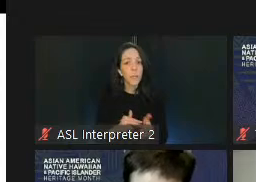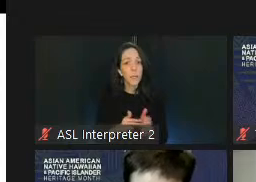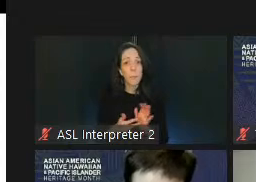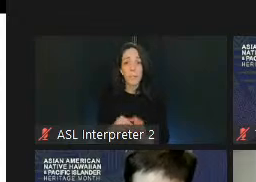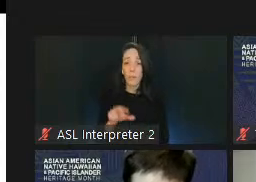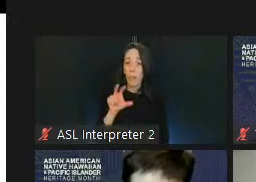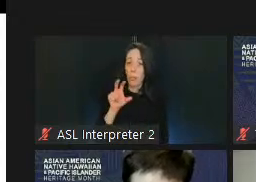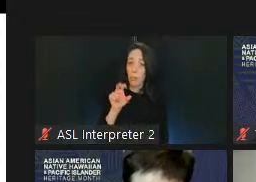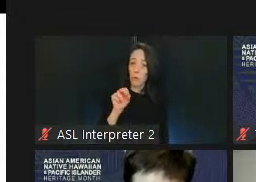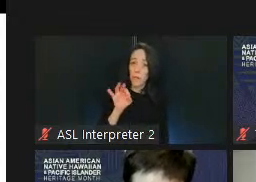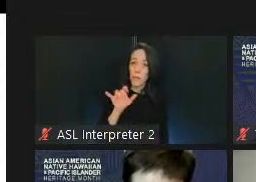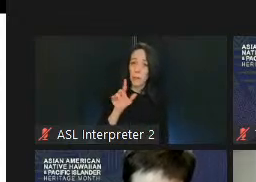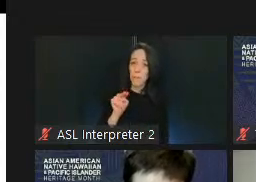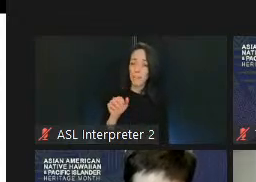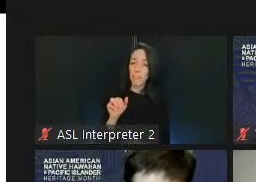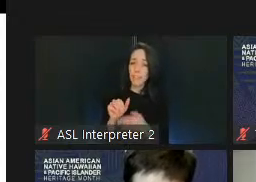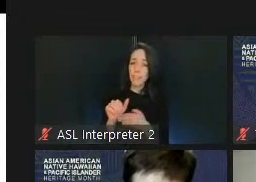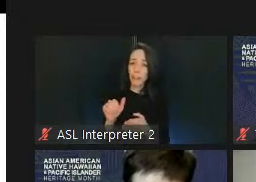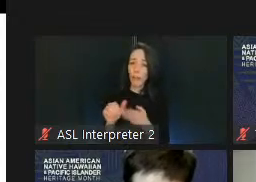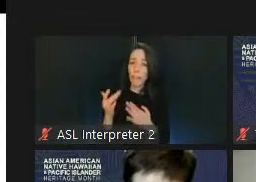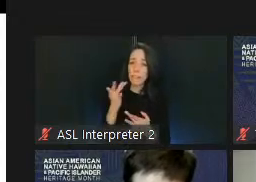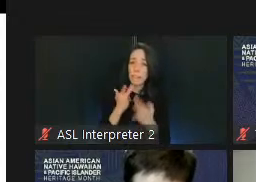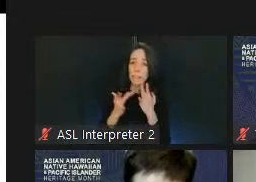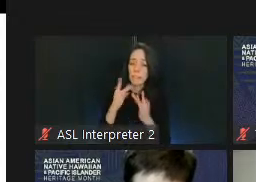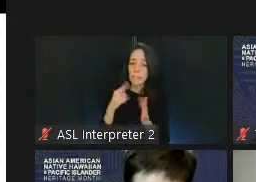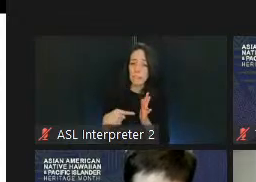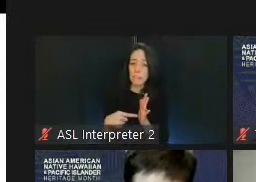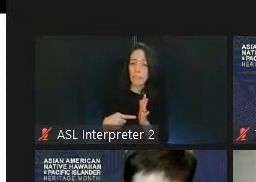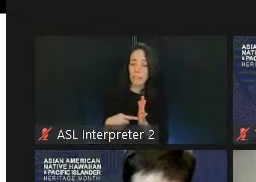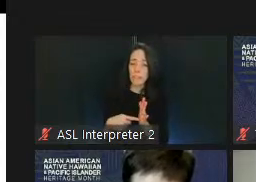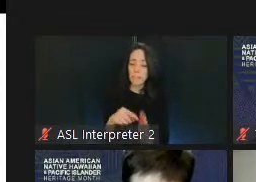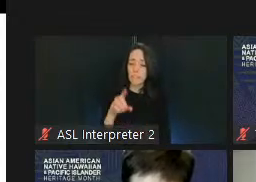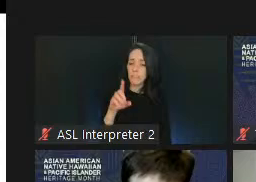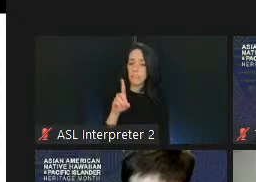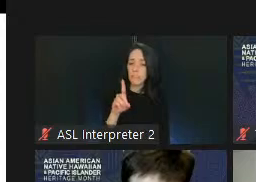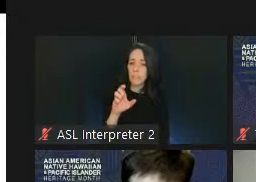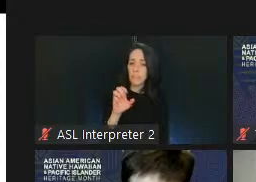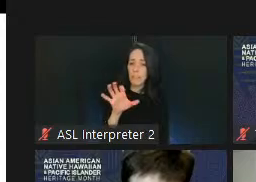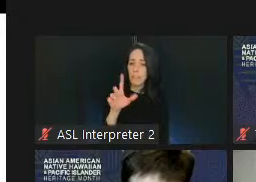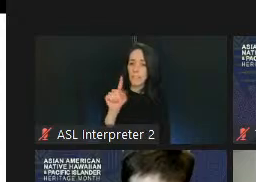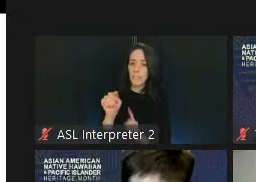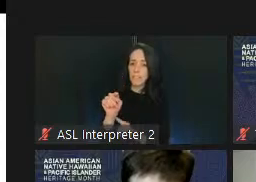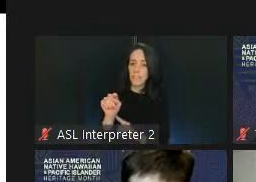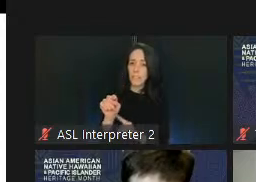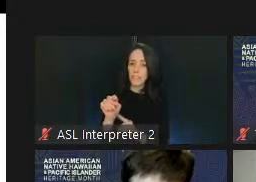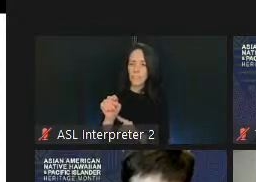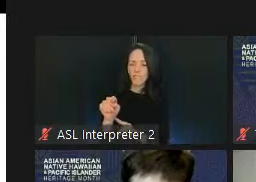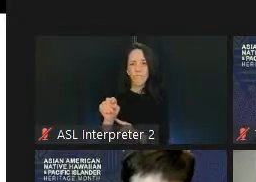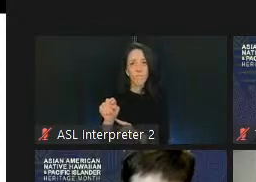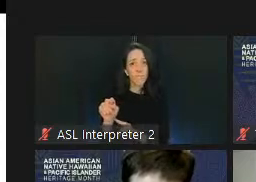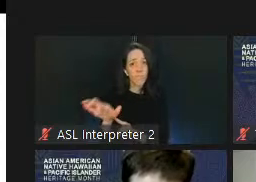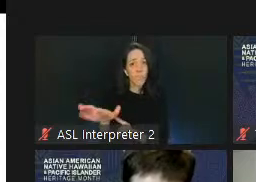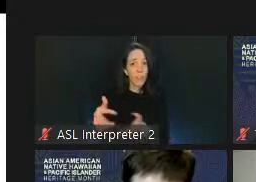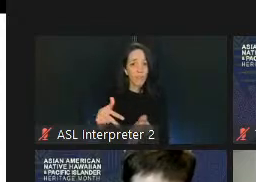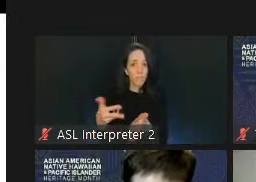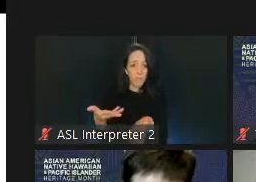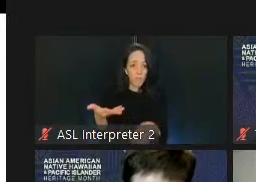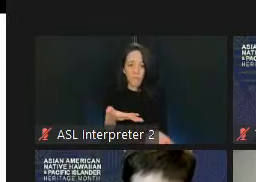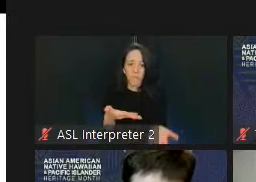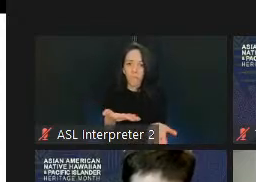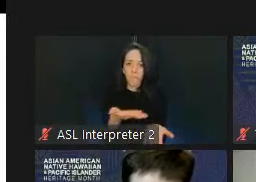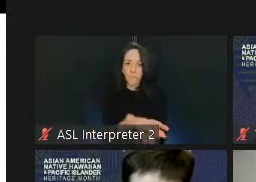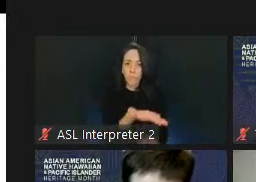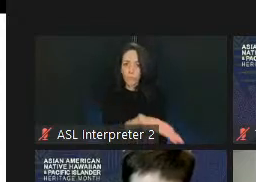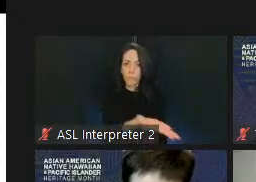million shortfall. So maybe we don't use the word deficit, we use the word shortfall. But the fact of the matter is, we